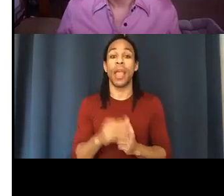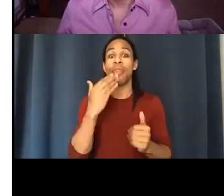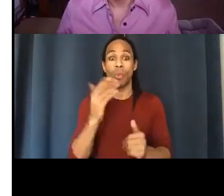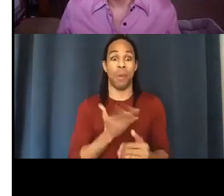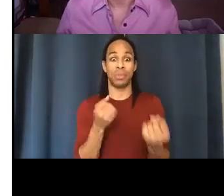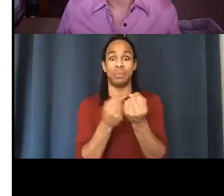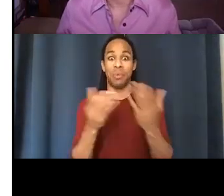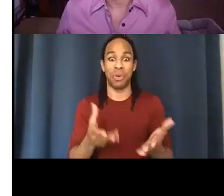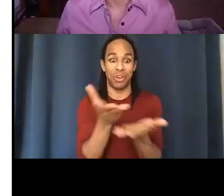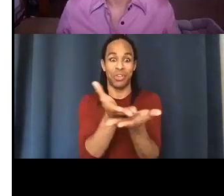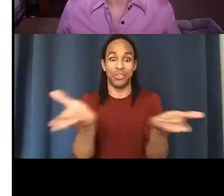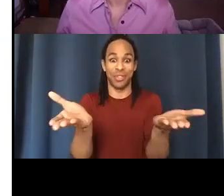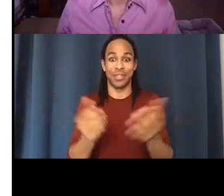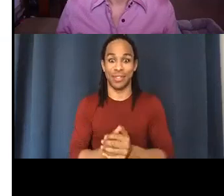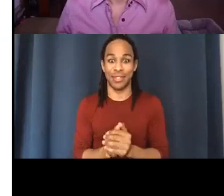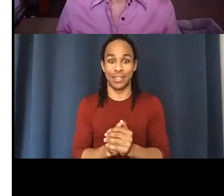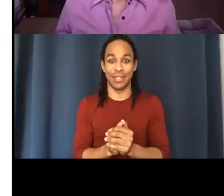Okay, and then next slide.